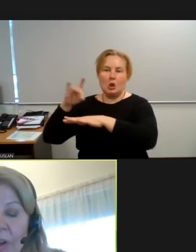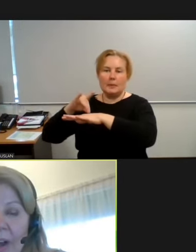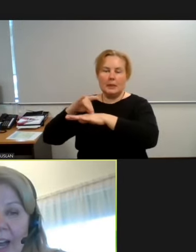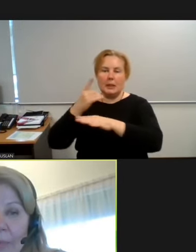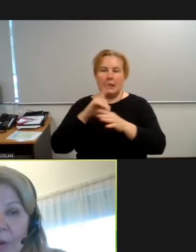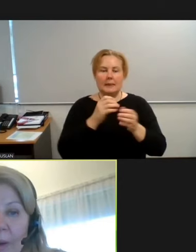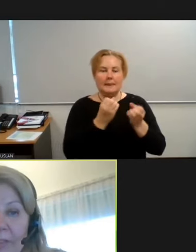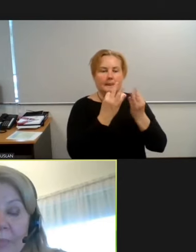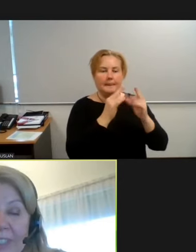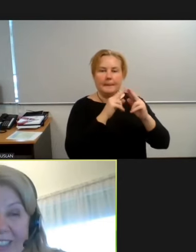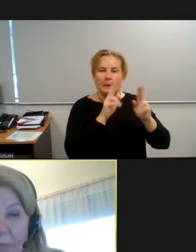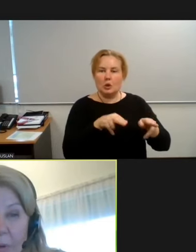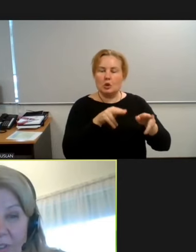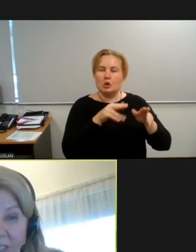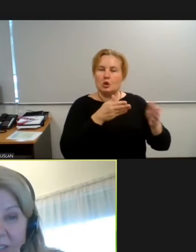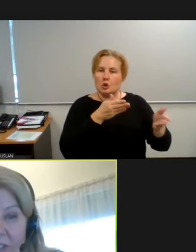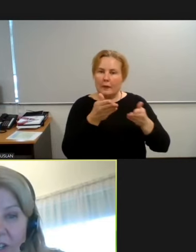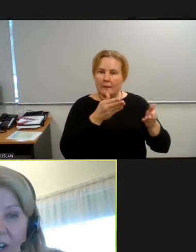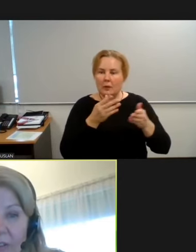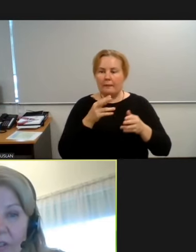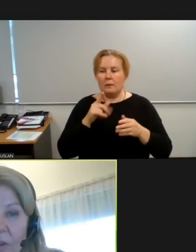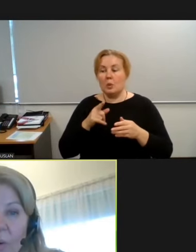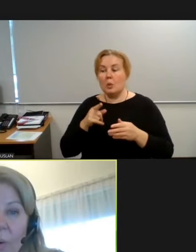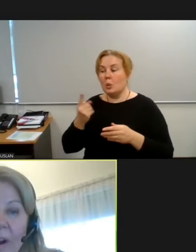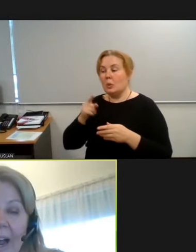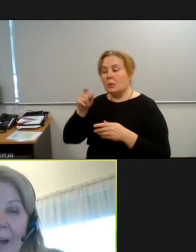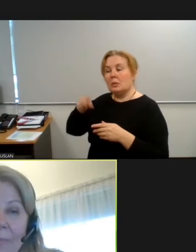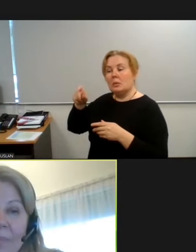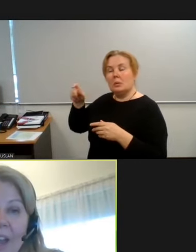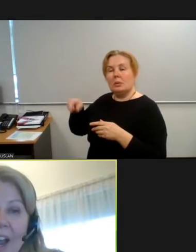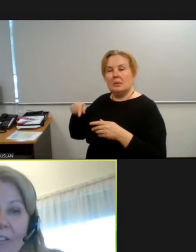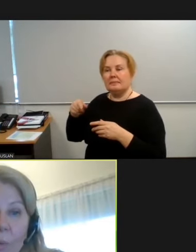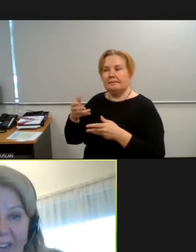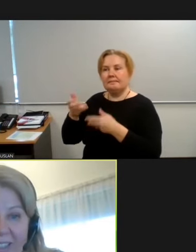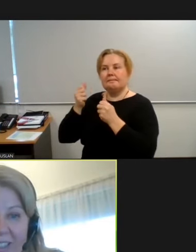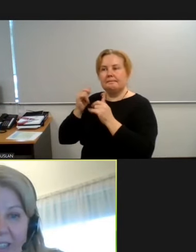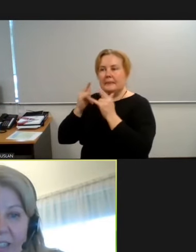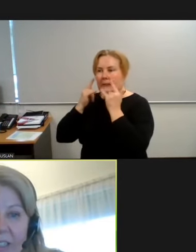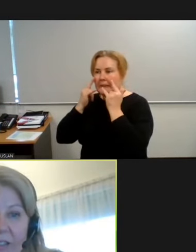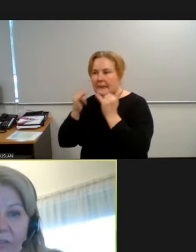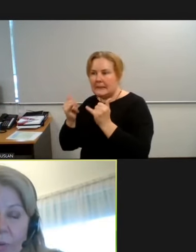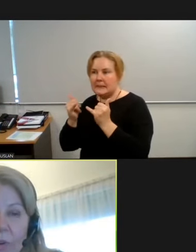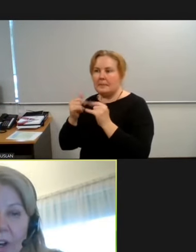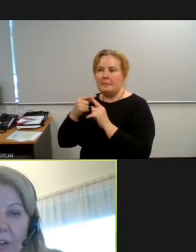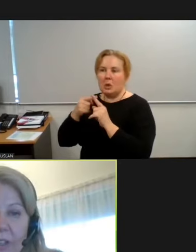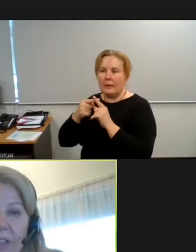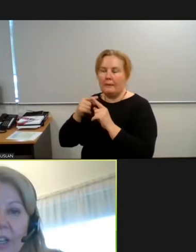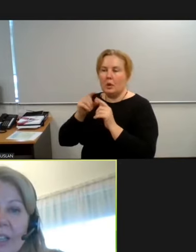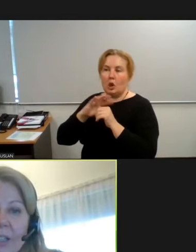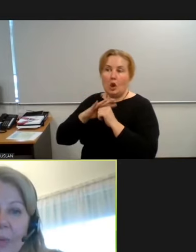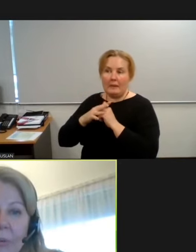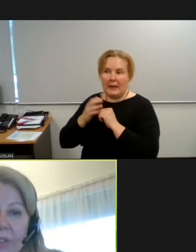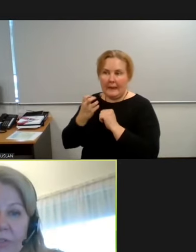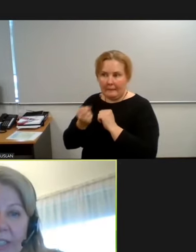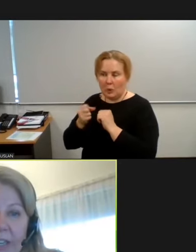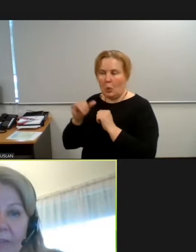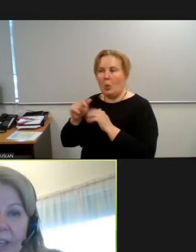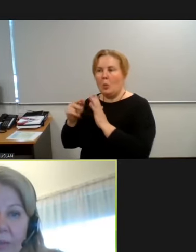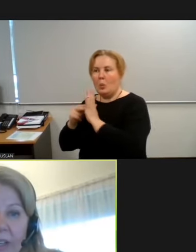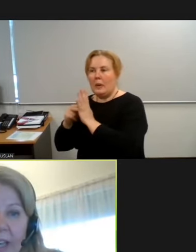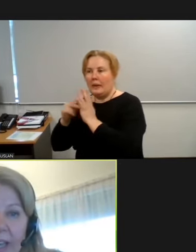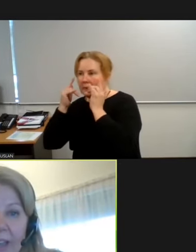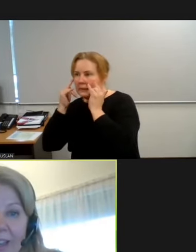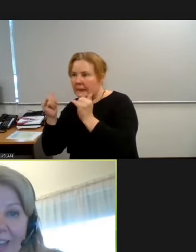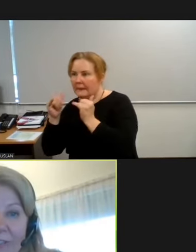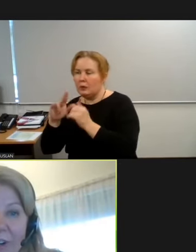people who have tested positive to COVID or are awaiting testing for COVID to be able to receive